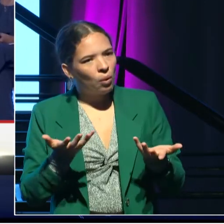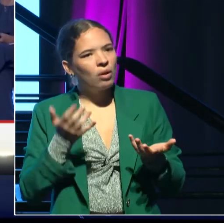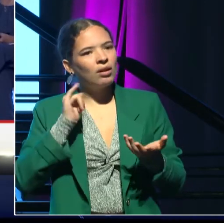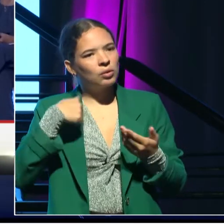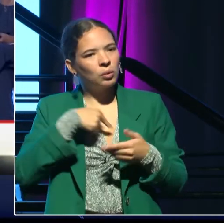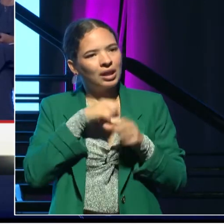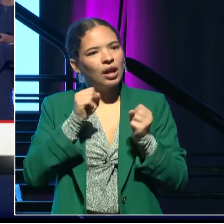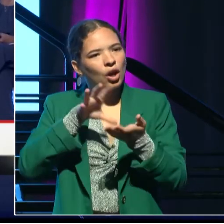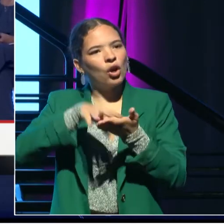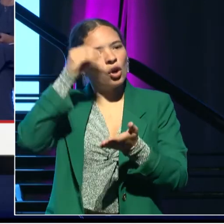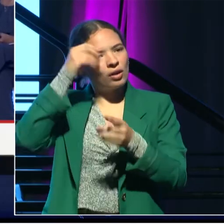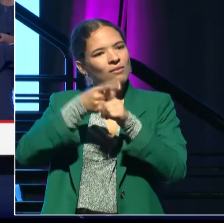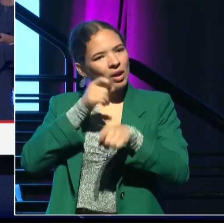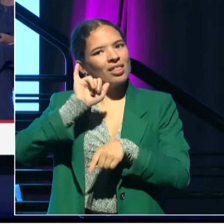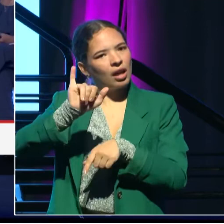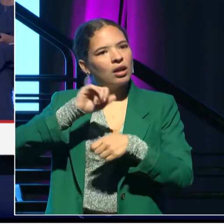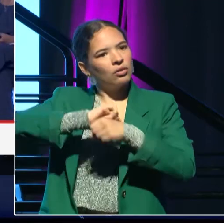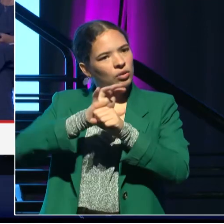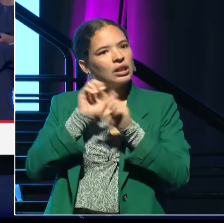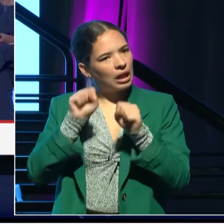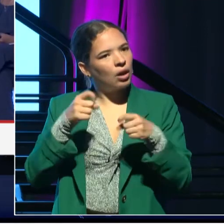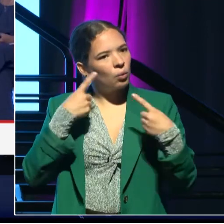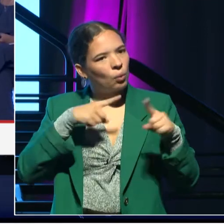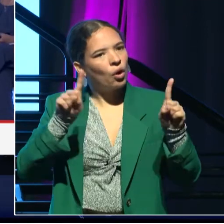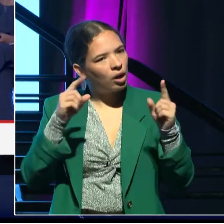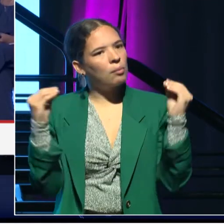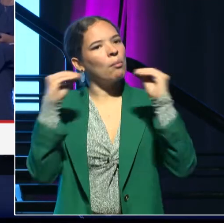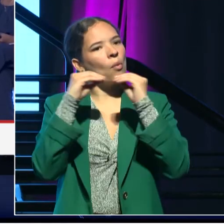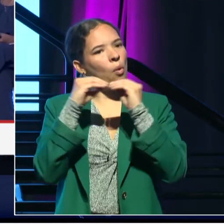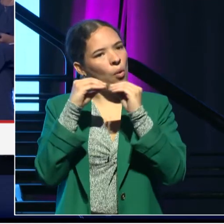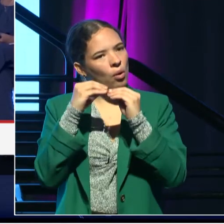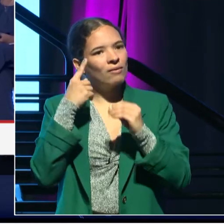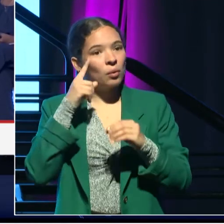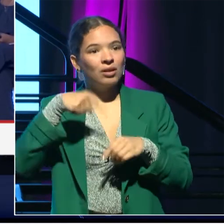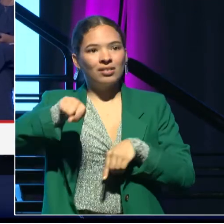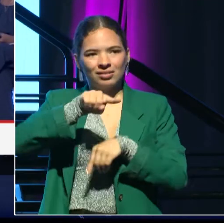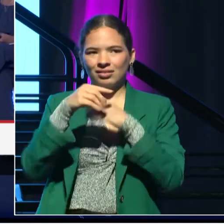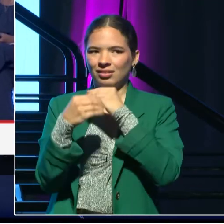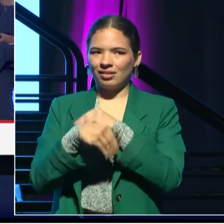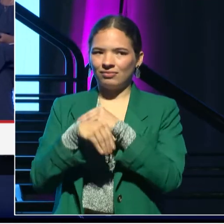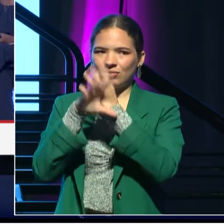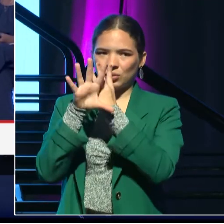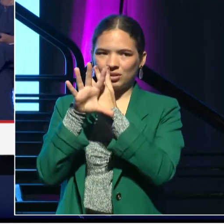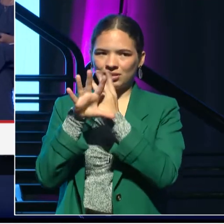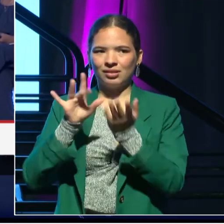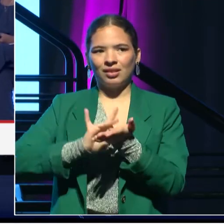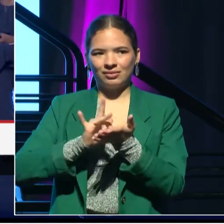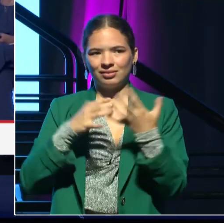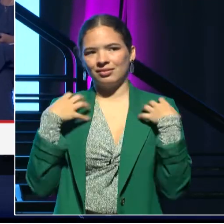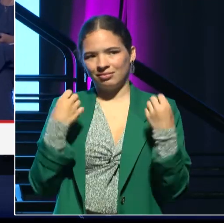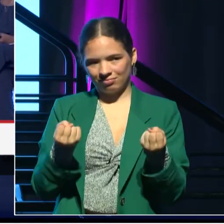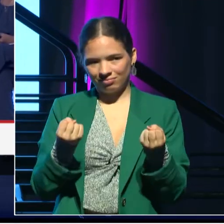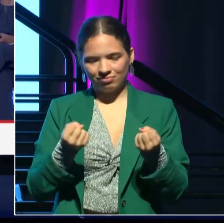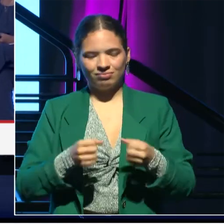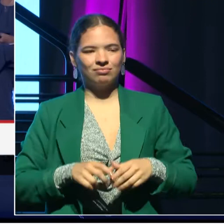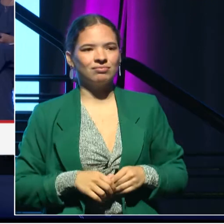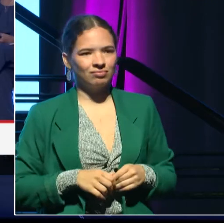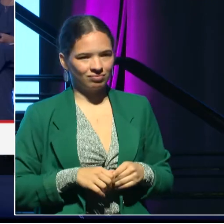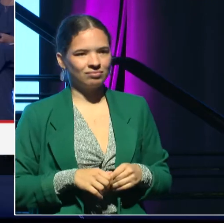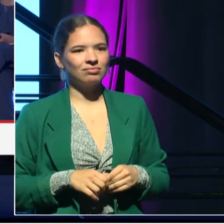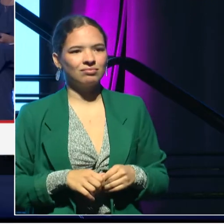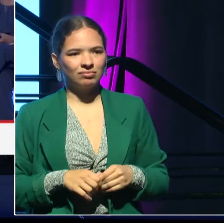double down on, especially in the telehealth space. And so we're going to continue to do